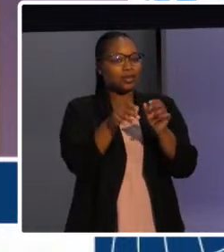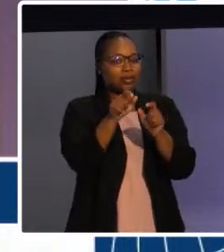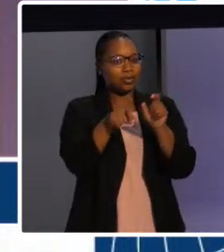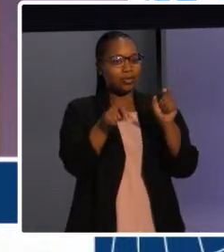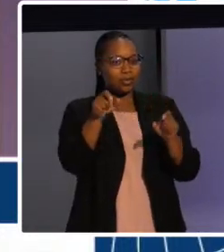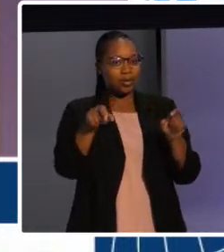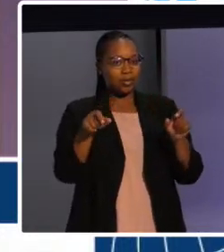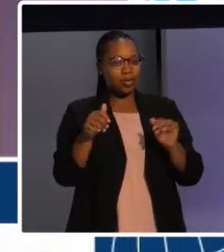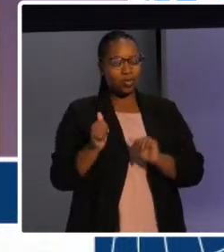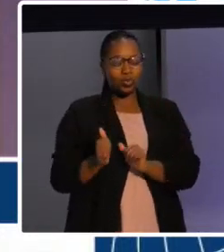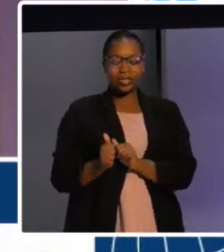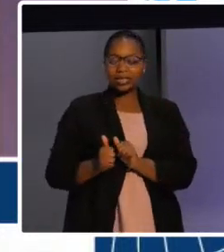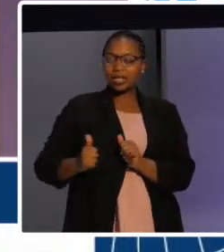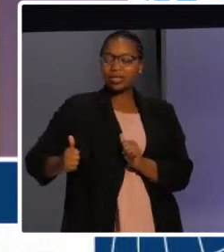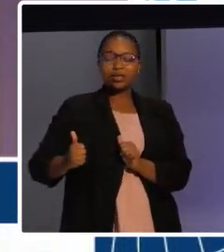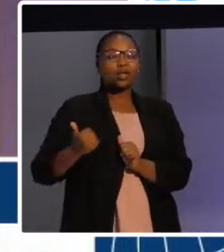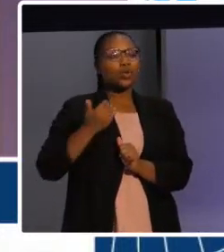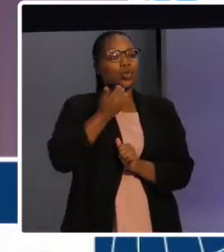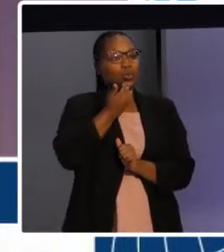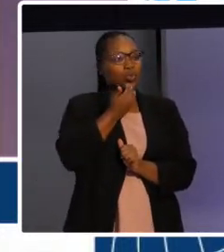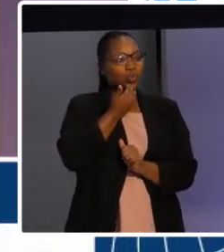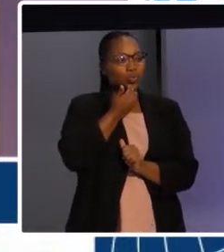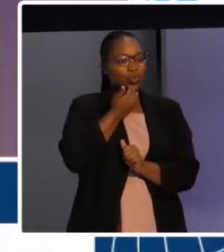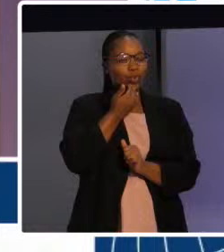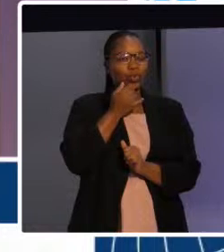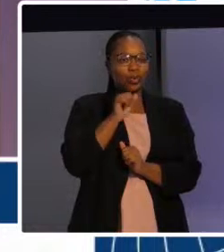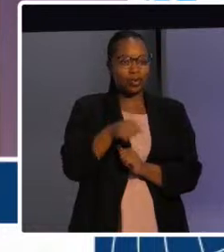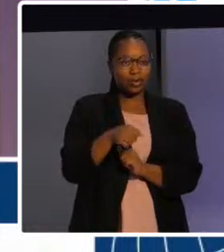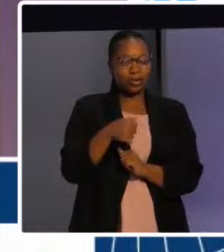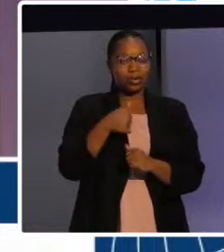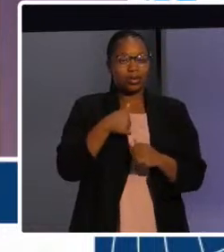front of you. I will do so